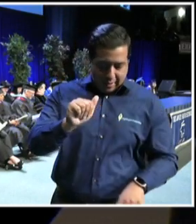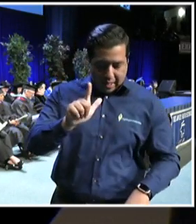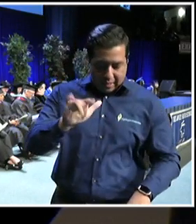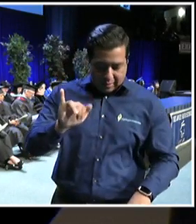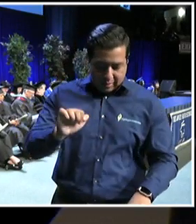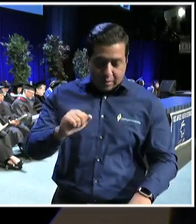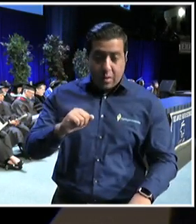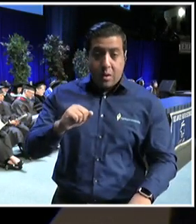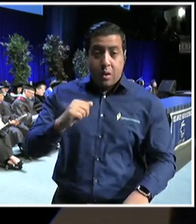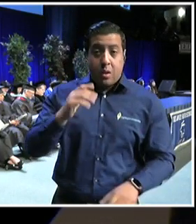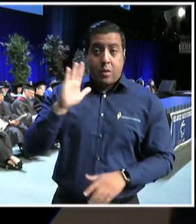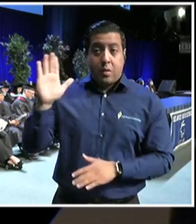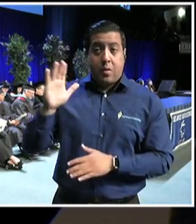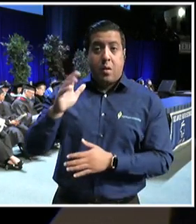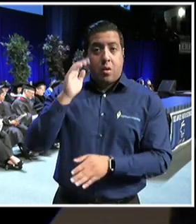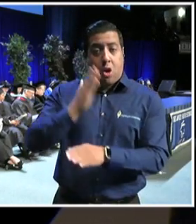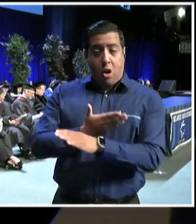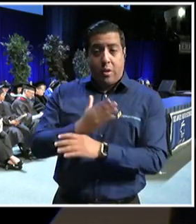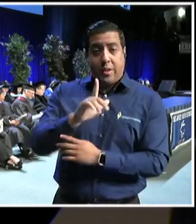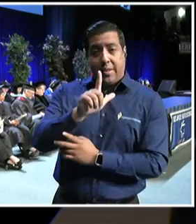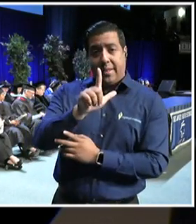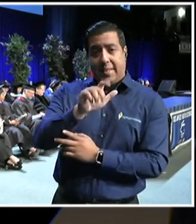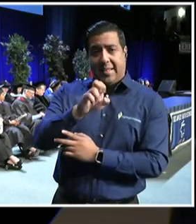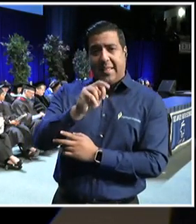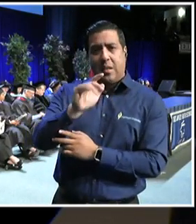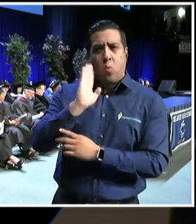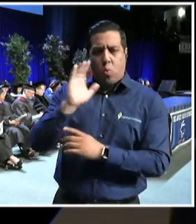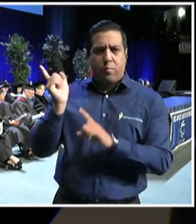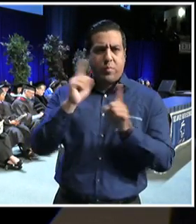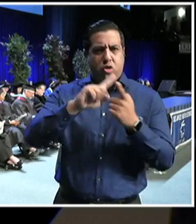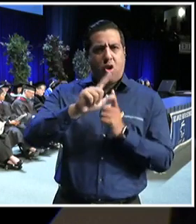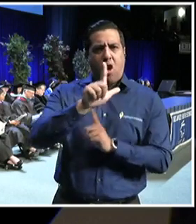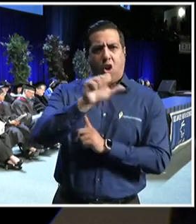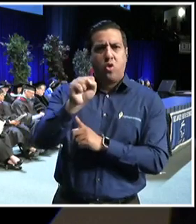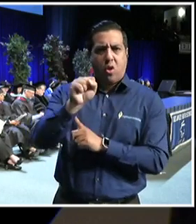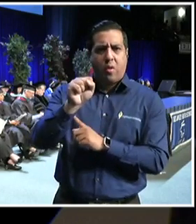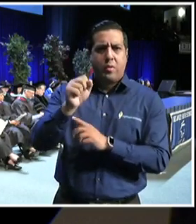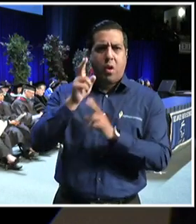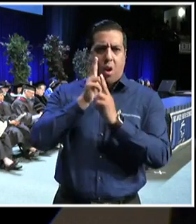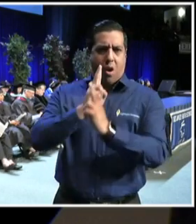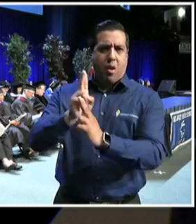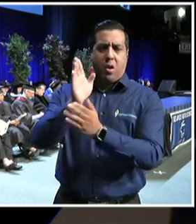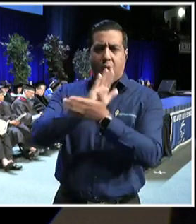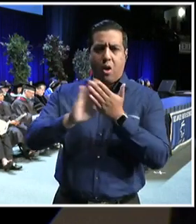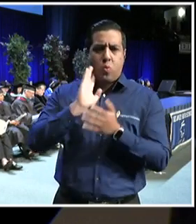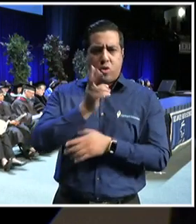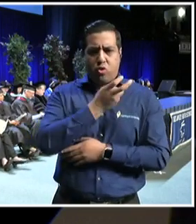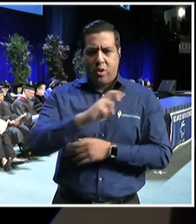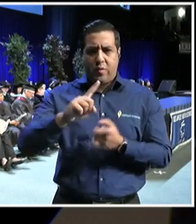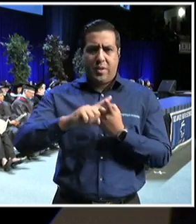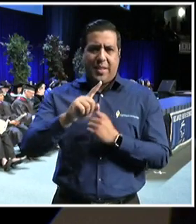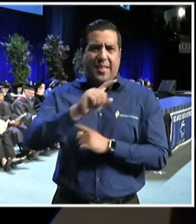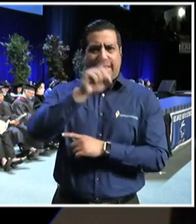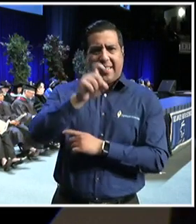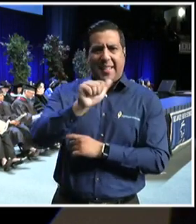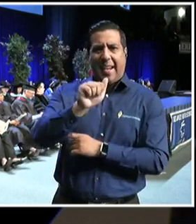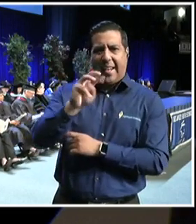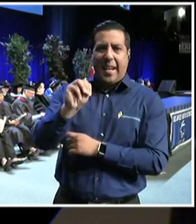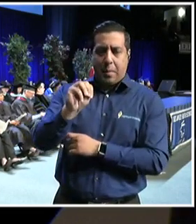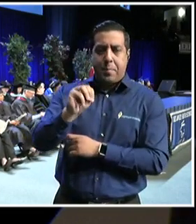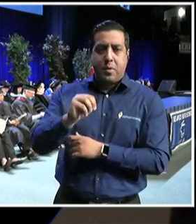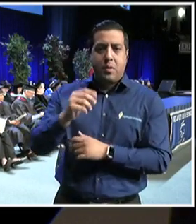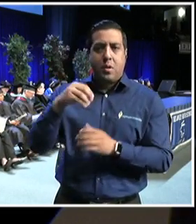is the daughter of Maria Canales. She'll be attending Lone Star Honors College and then transferring to Texas A&M University in the